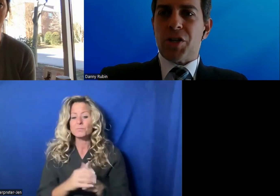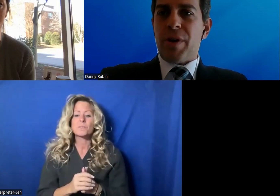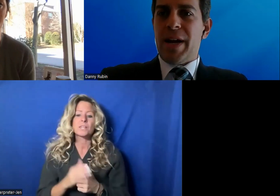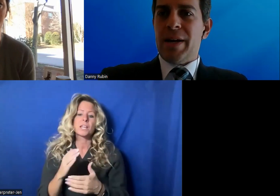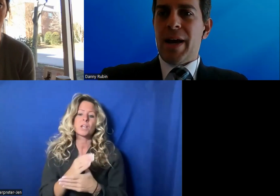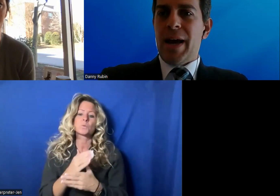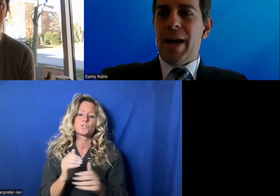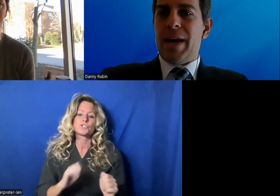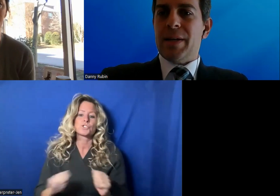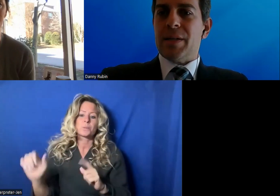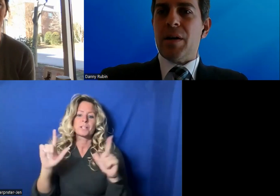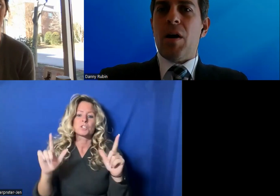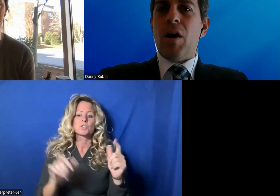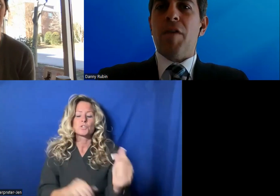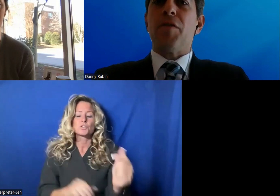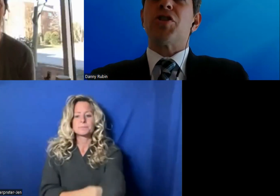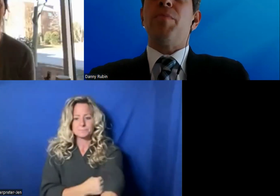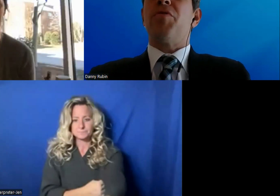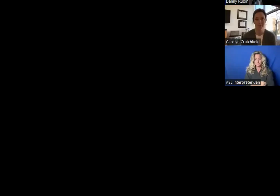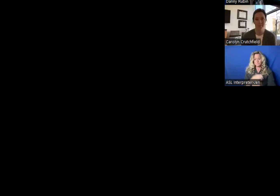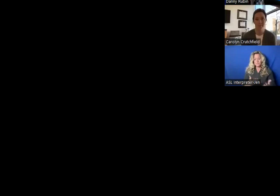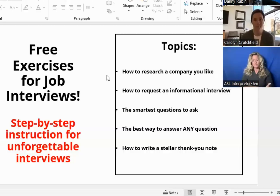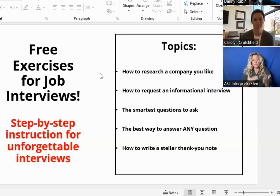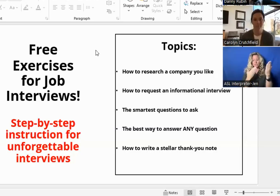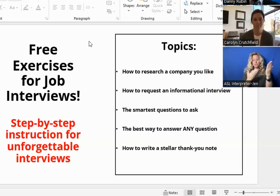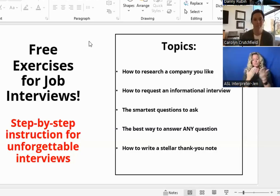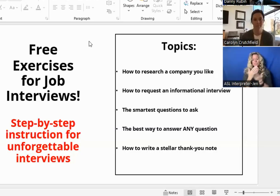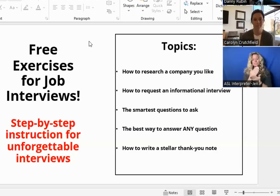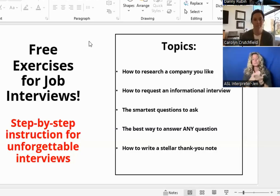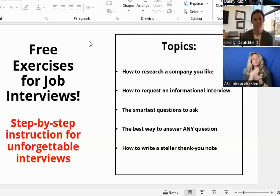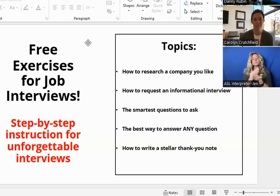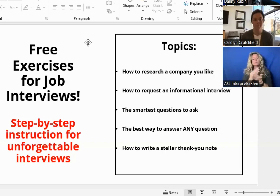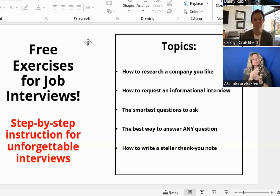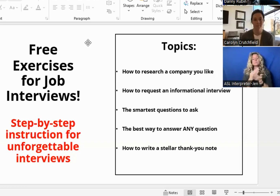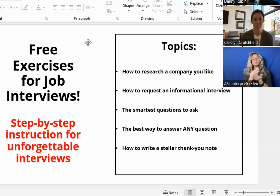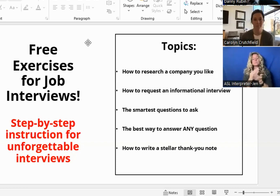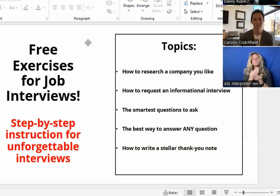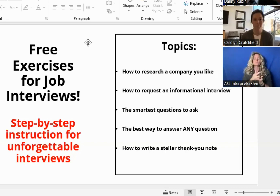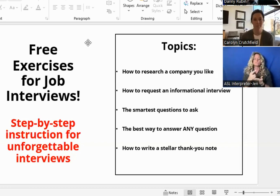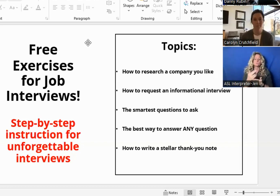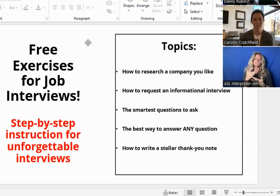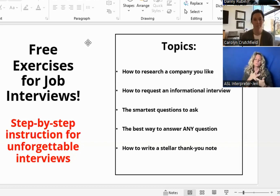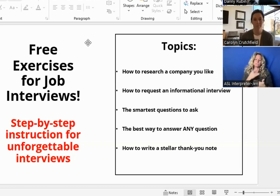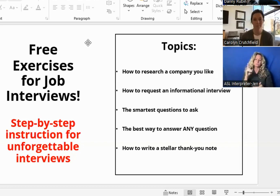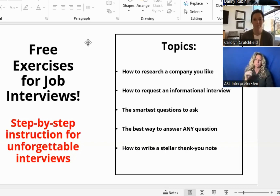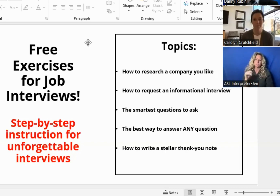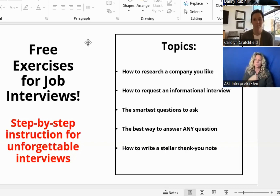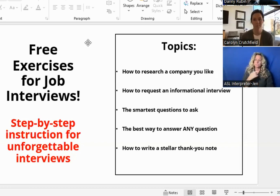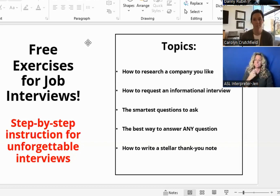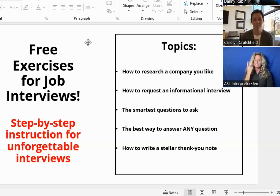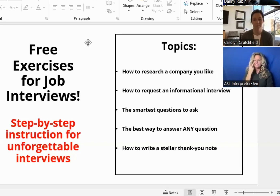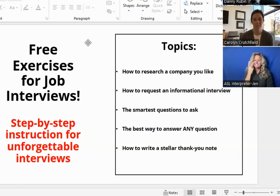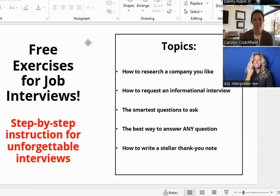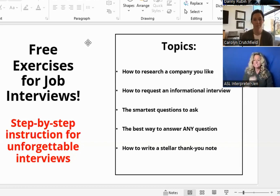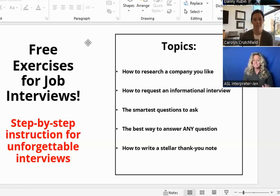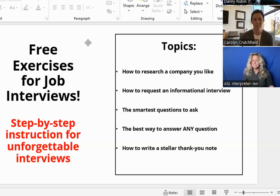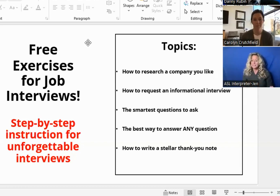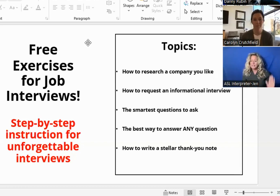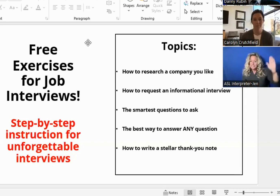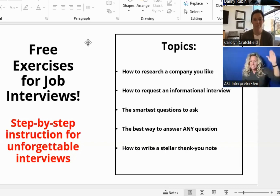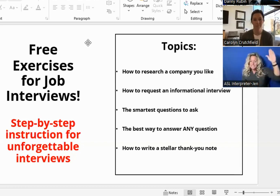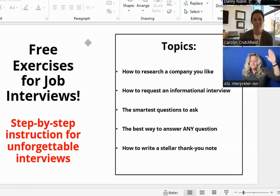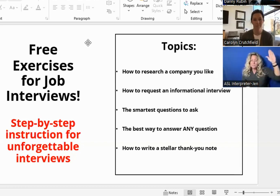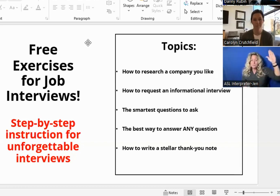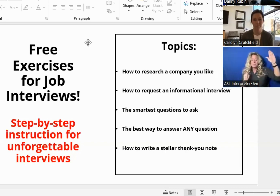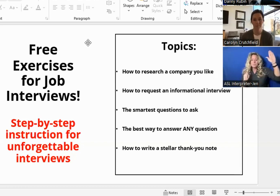share my screen and offer some free resources, as we always do. Can I see any hands up from the participants?